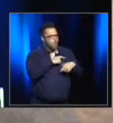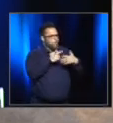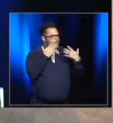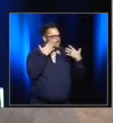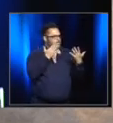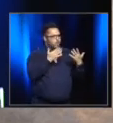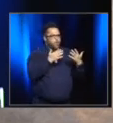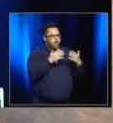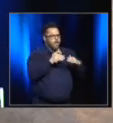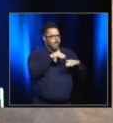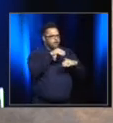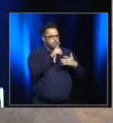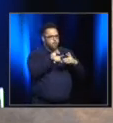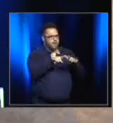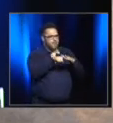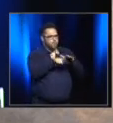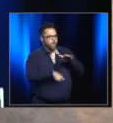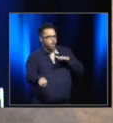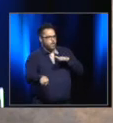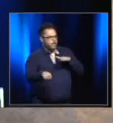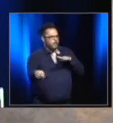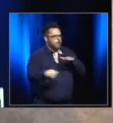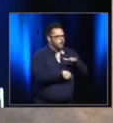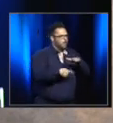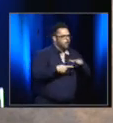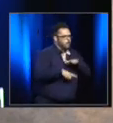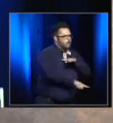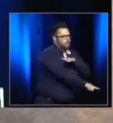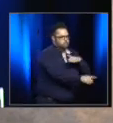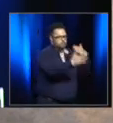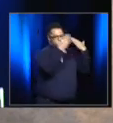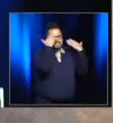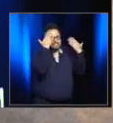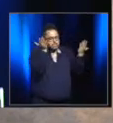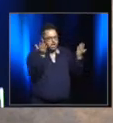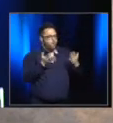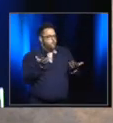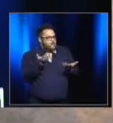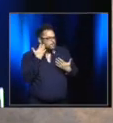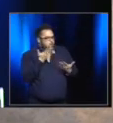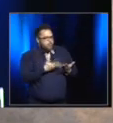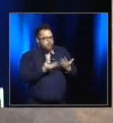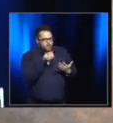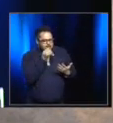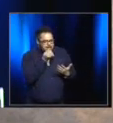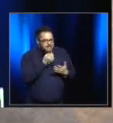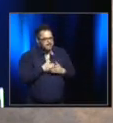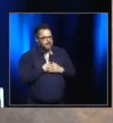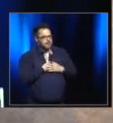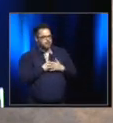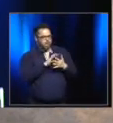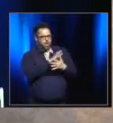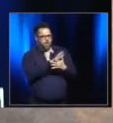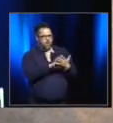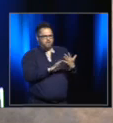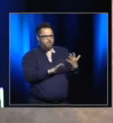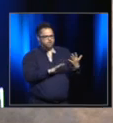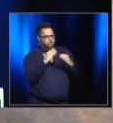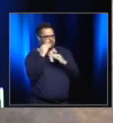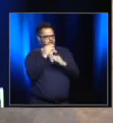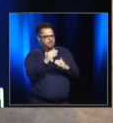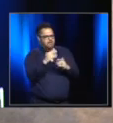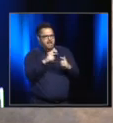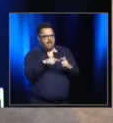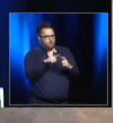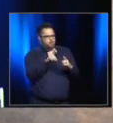of my earlier statements, we had no idea how those things related to the marine resources. So